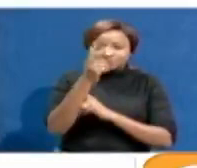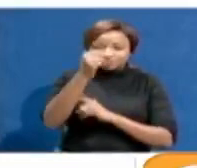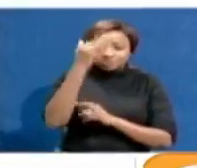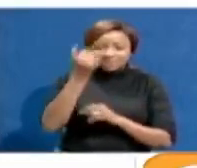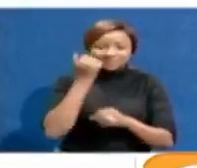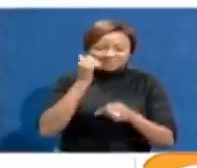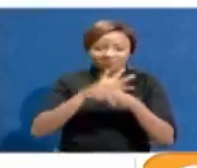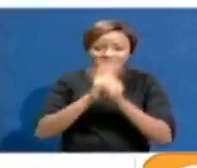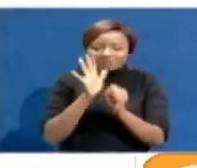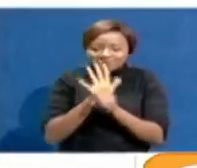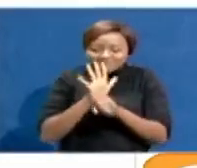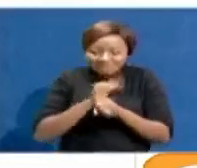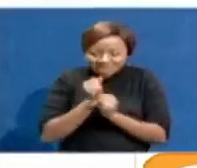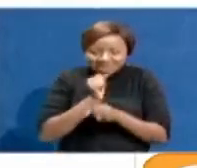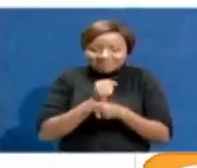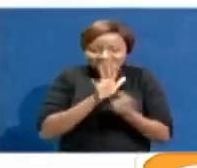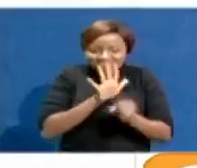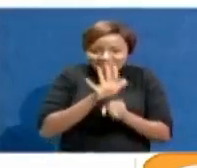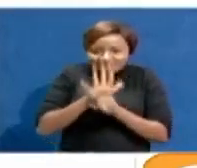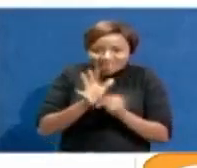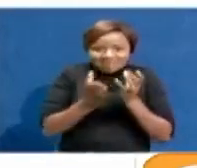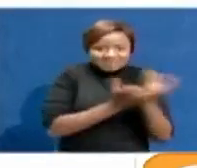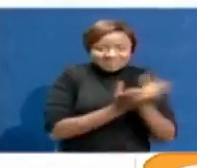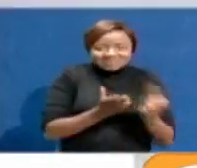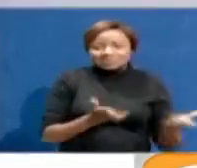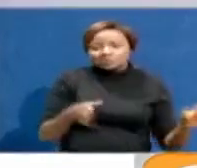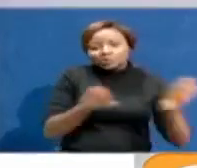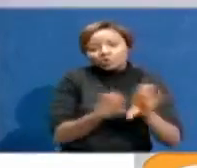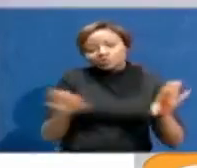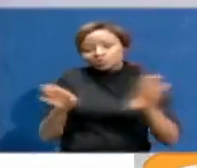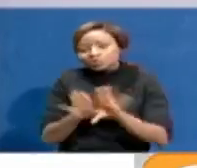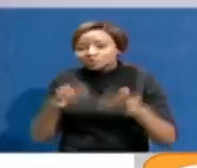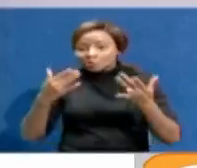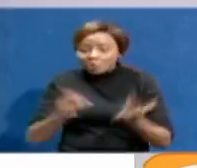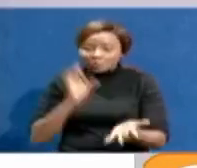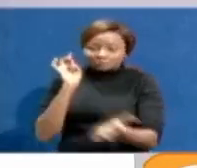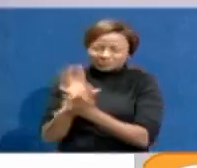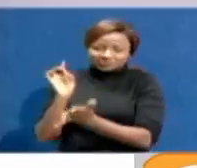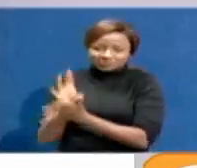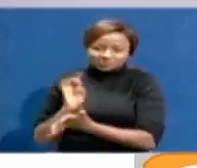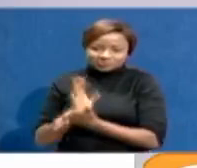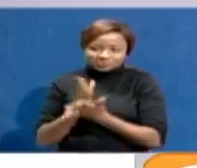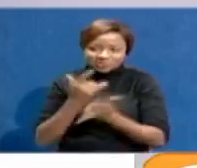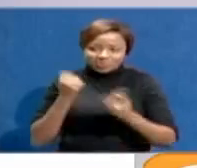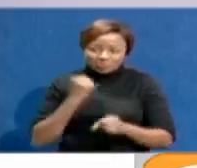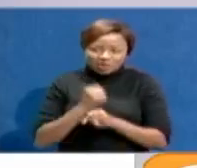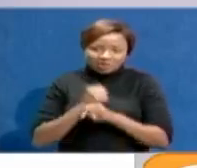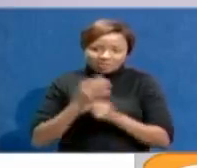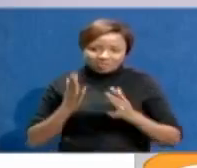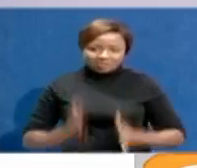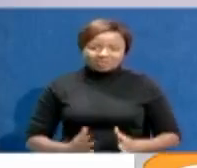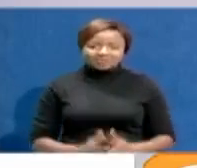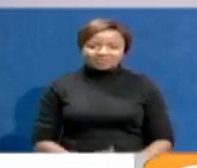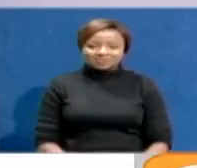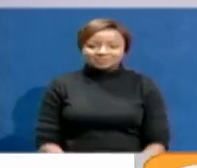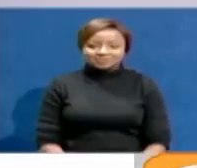pandemic forced a number of them to either shut down or scale down significantly.